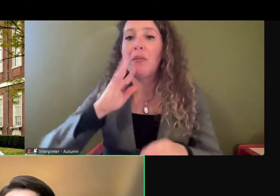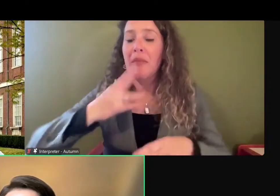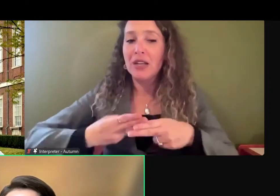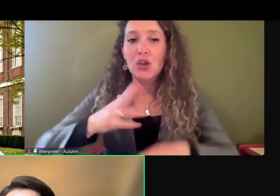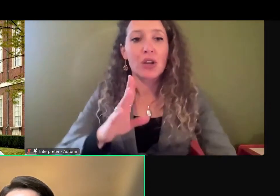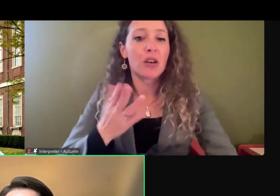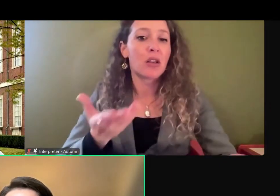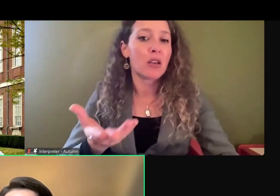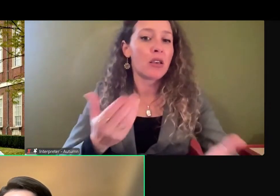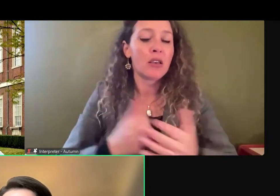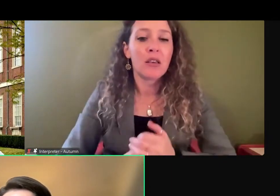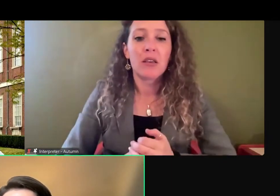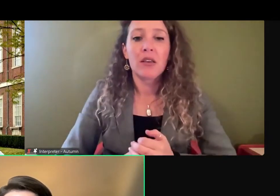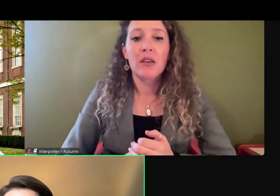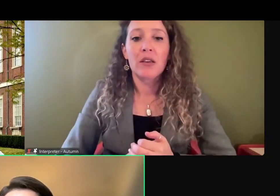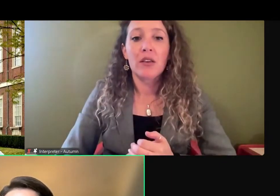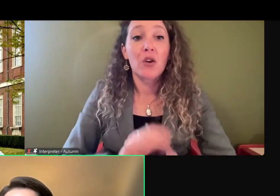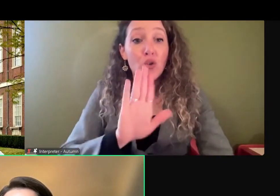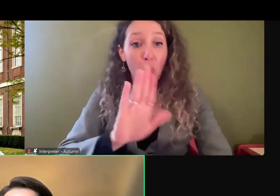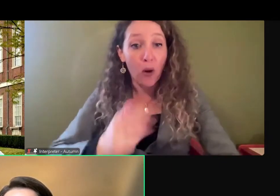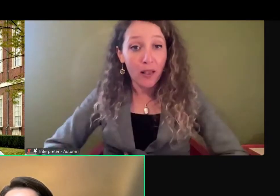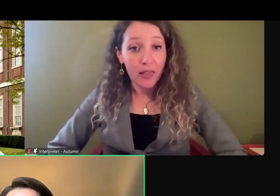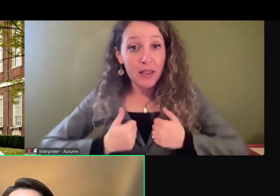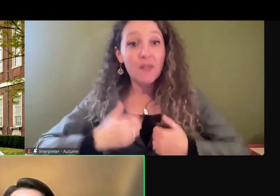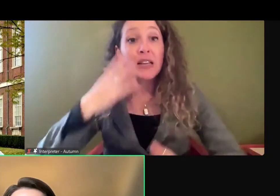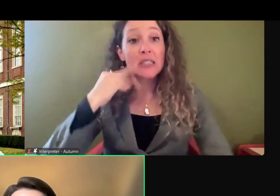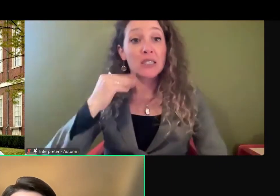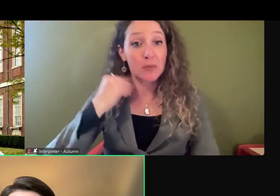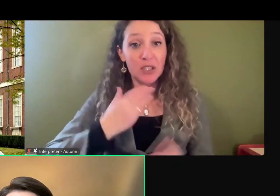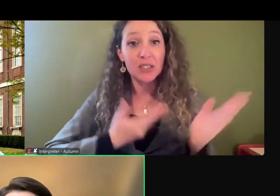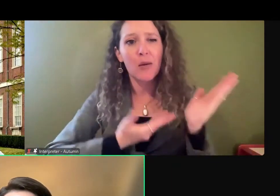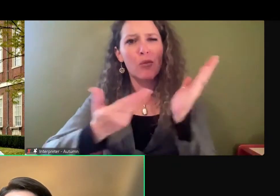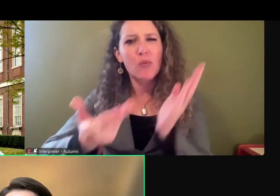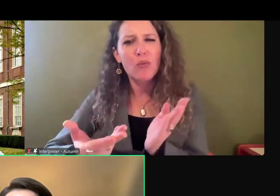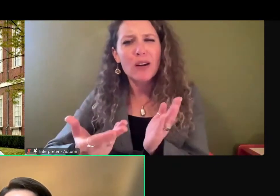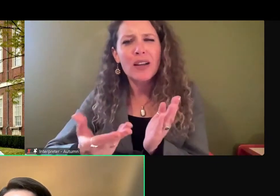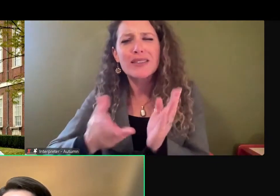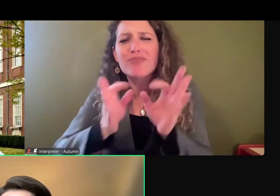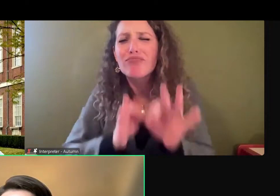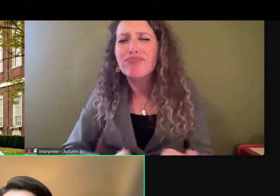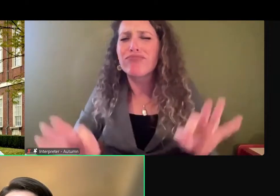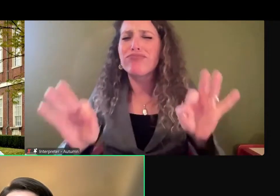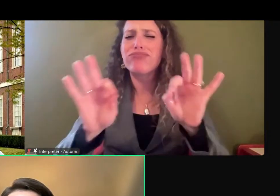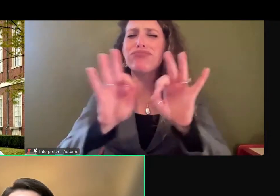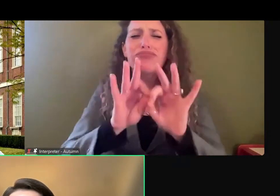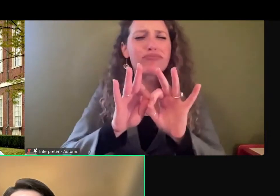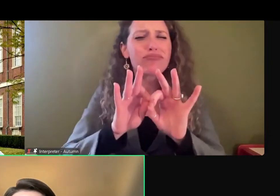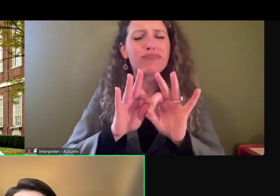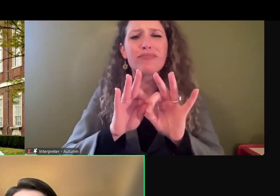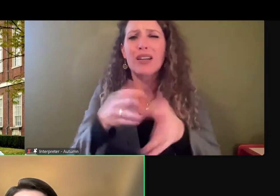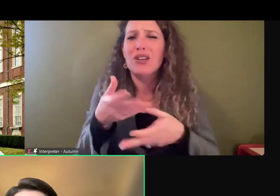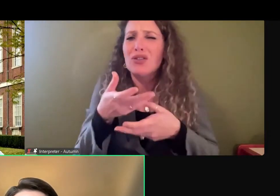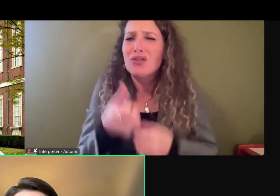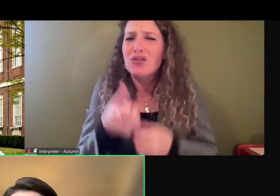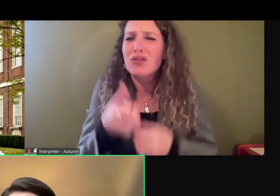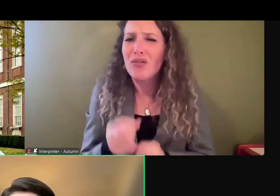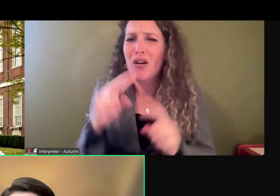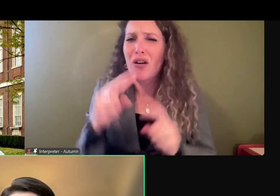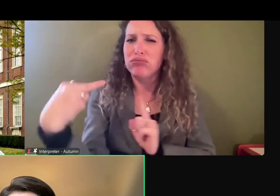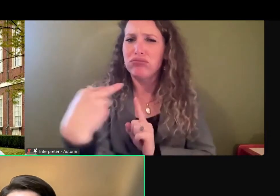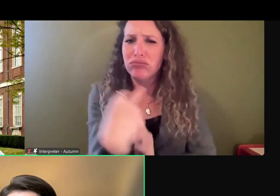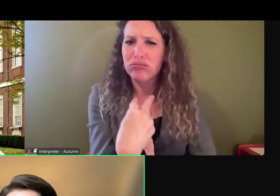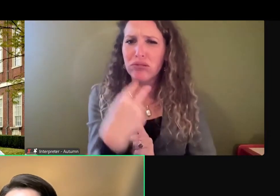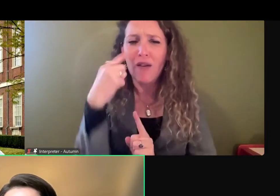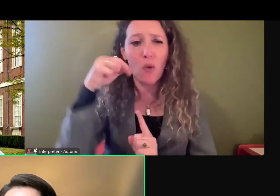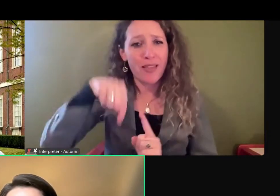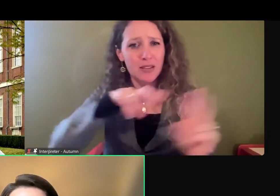your life experience, your lived experience brings such an important and powerful insight to